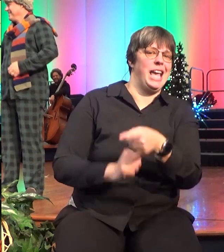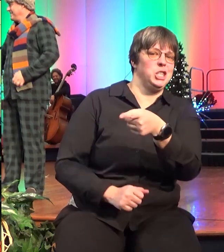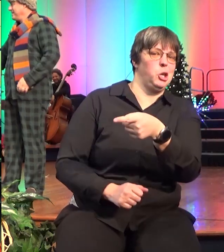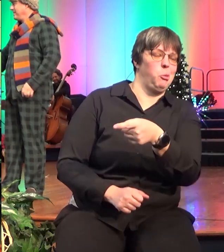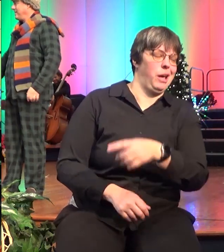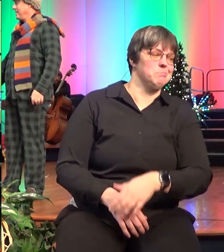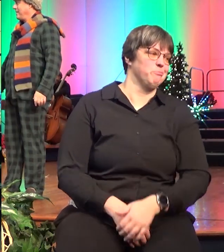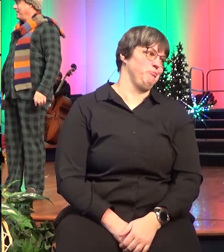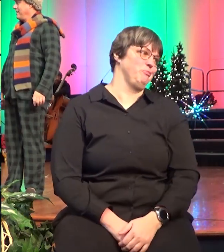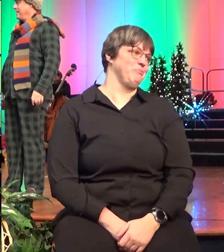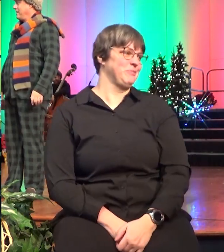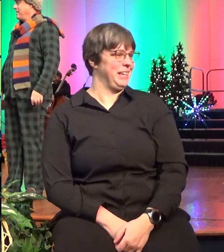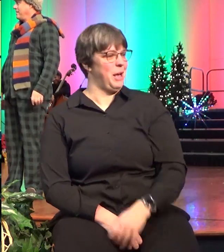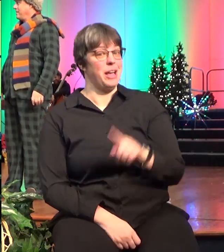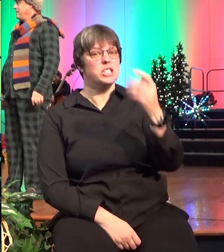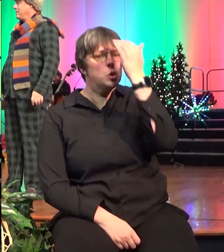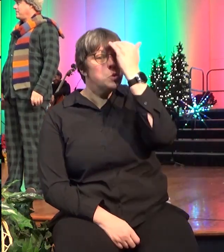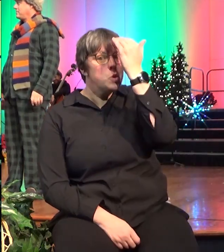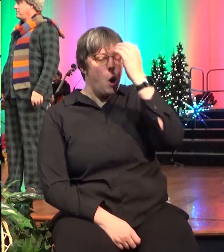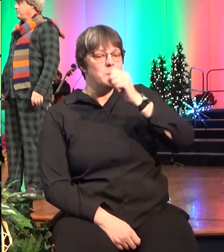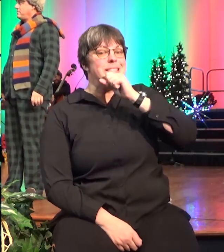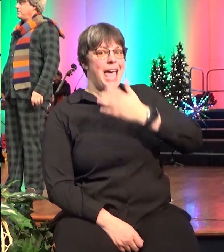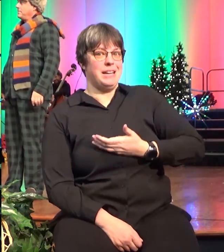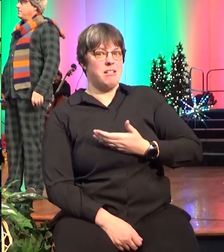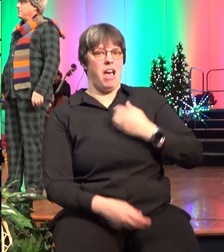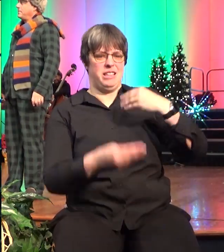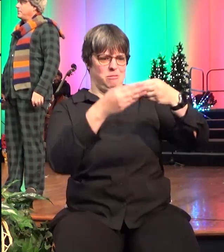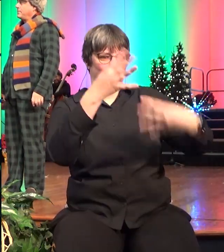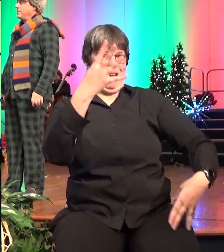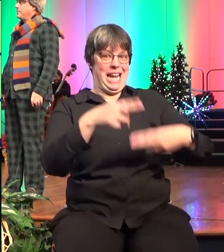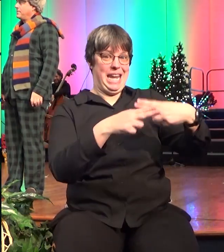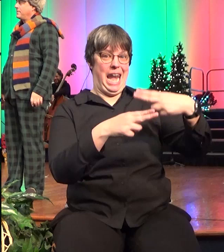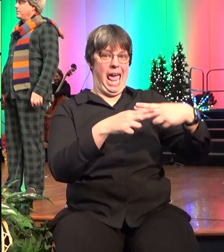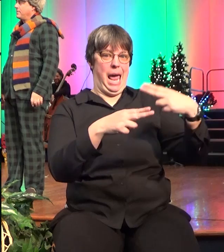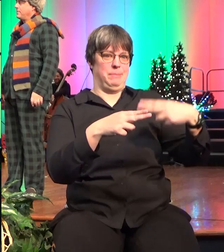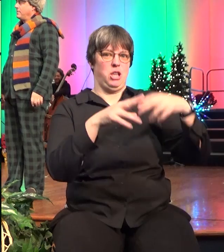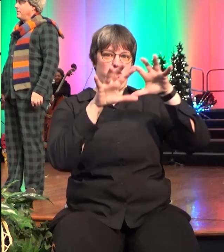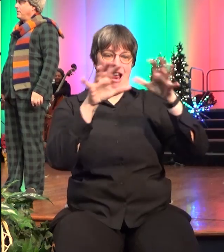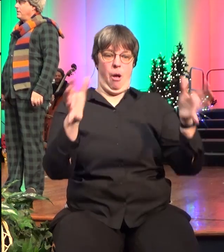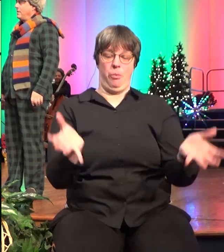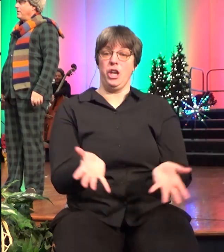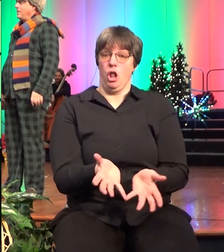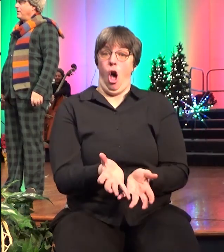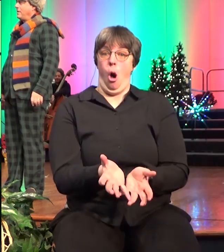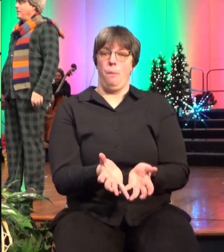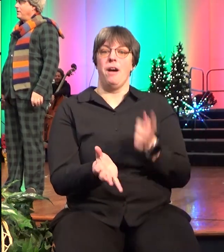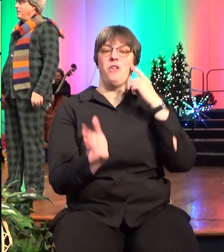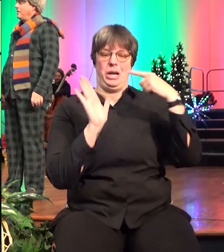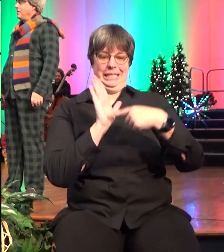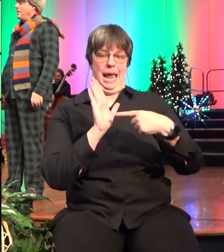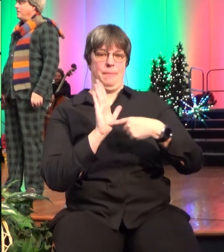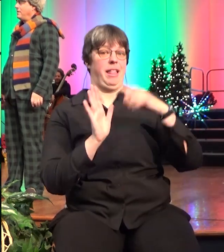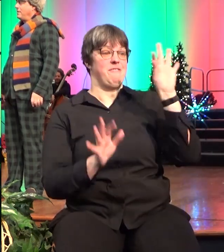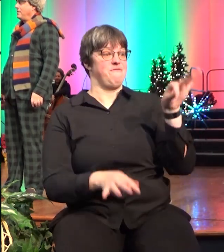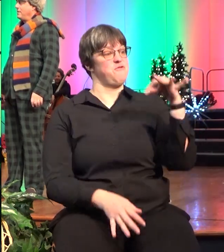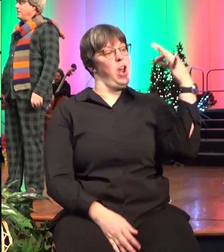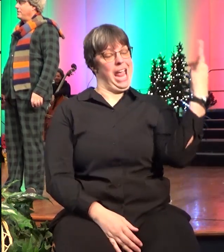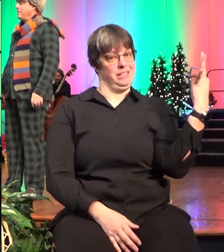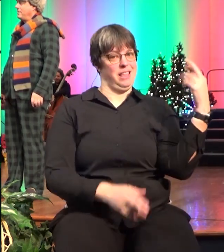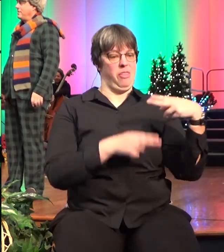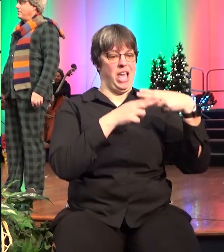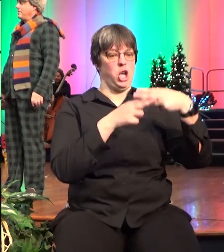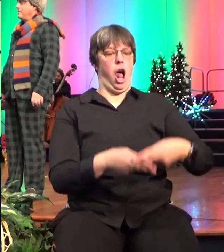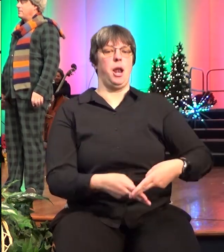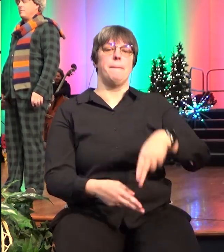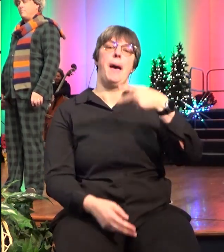Did you know that Santa Claus is known by many different names around the globe? For instance, in France, they call him